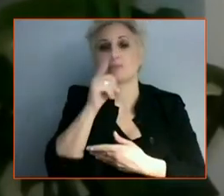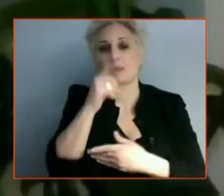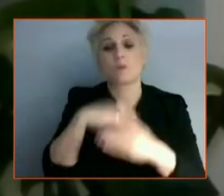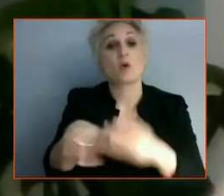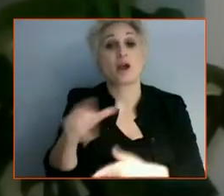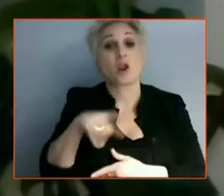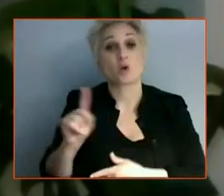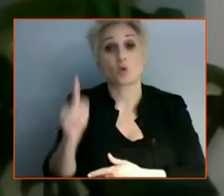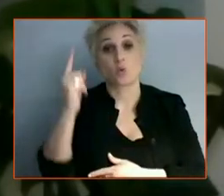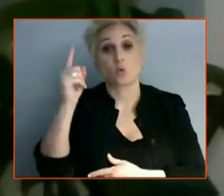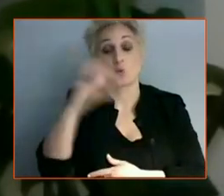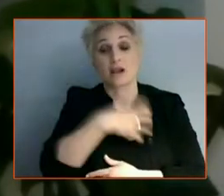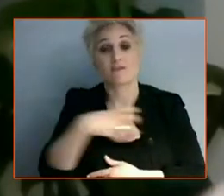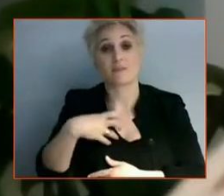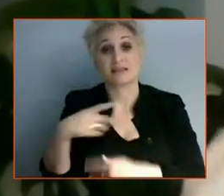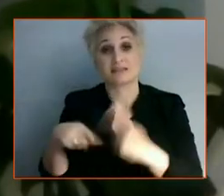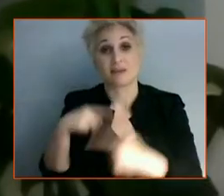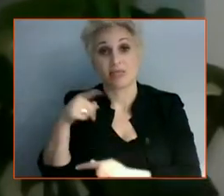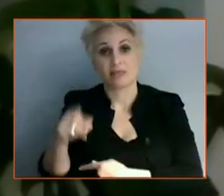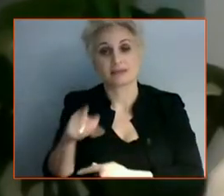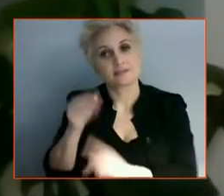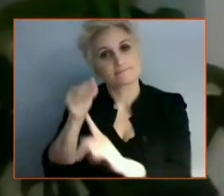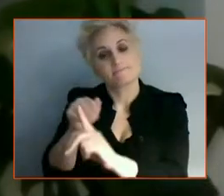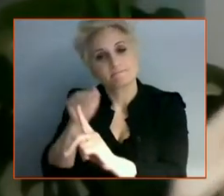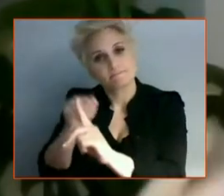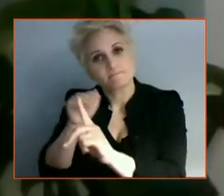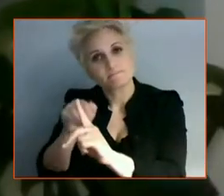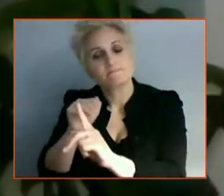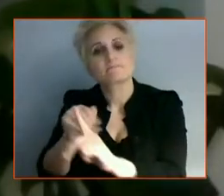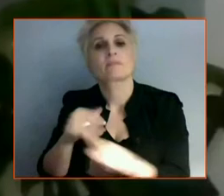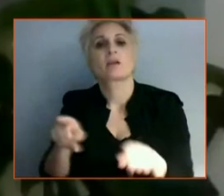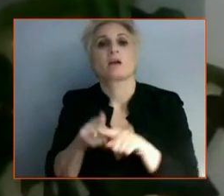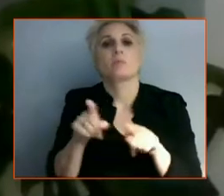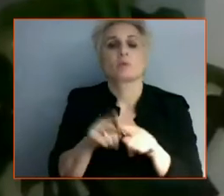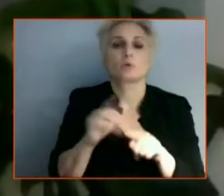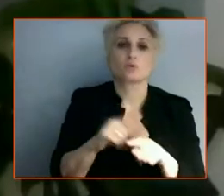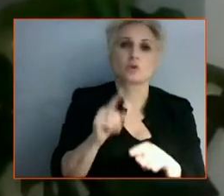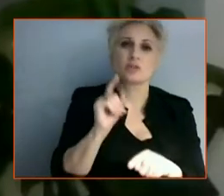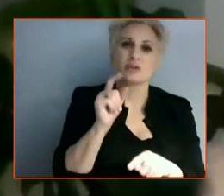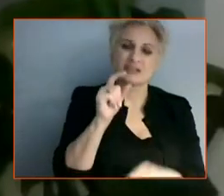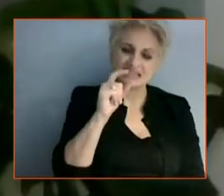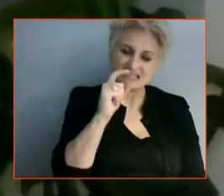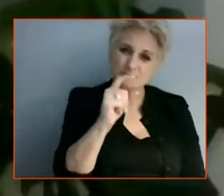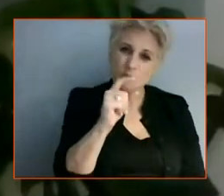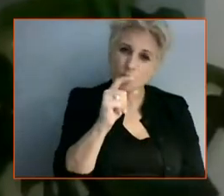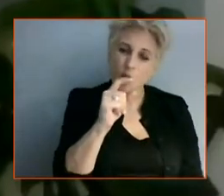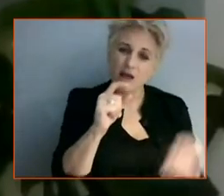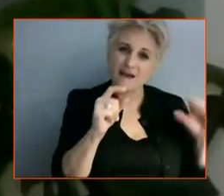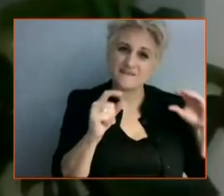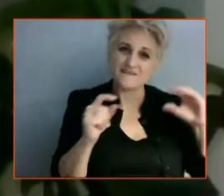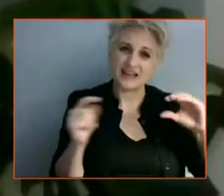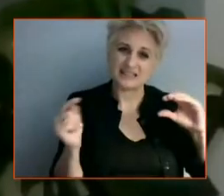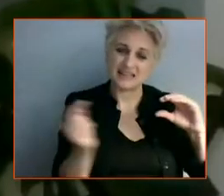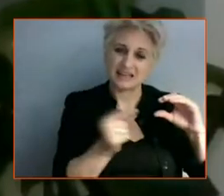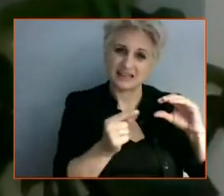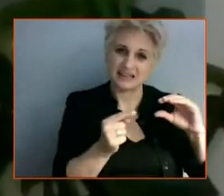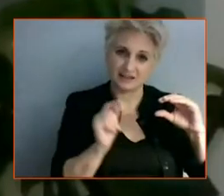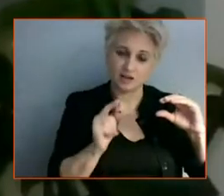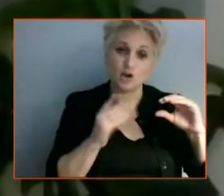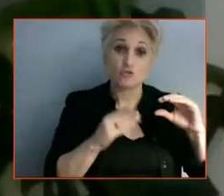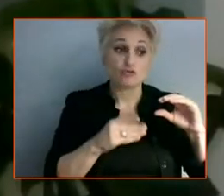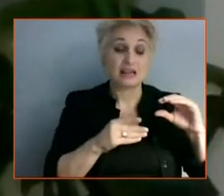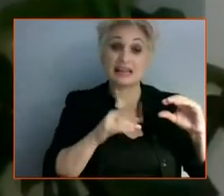also about potentially releasing smaller amounts of funding, which are particularly focused on following artists throughout their